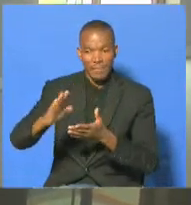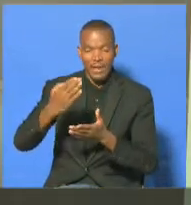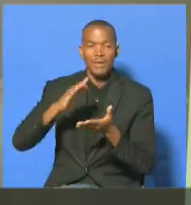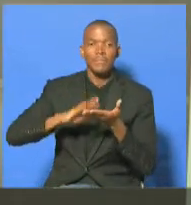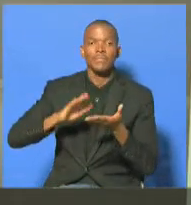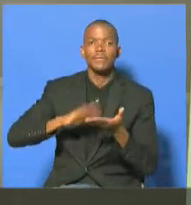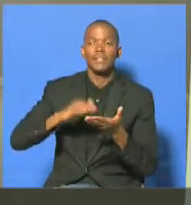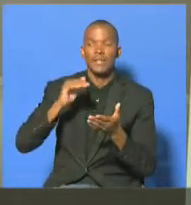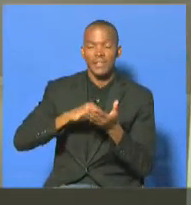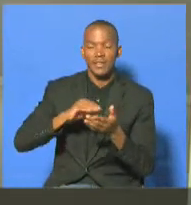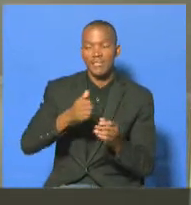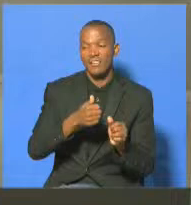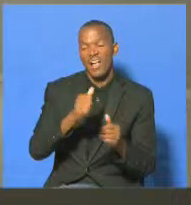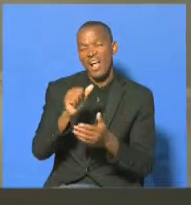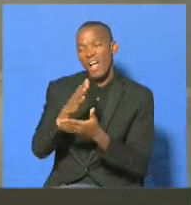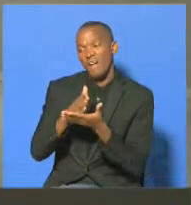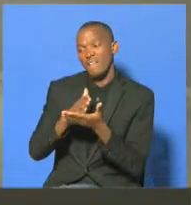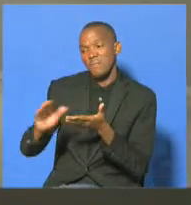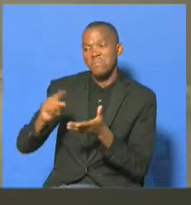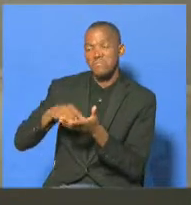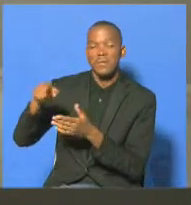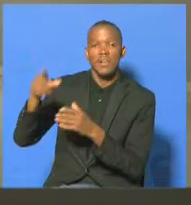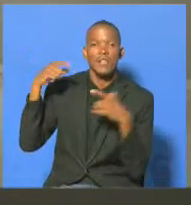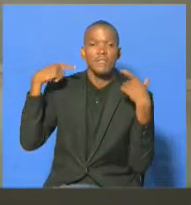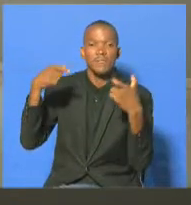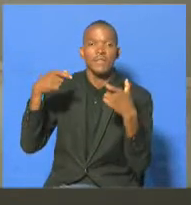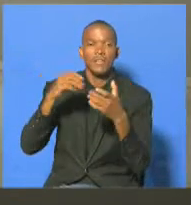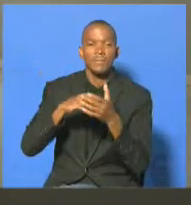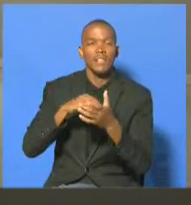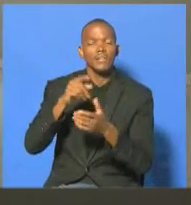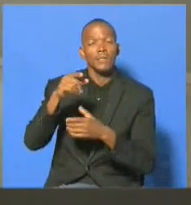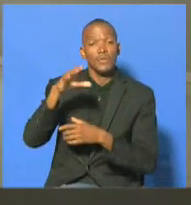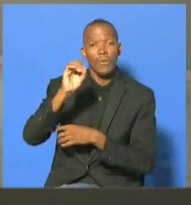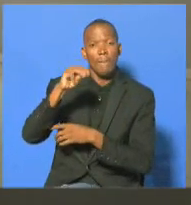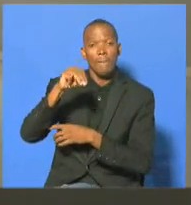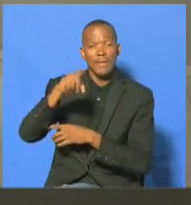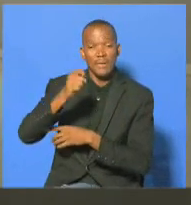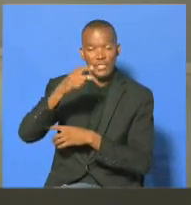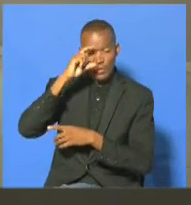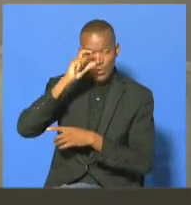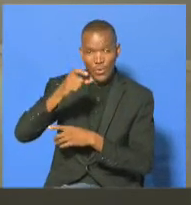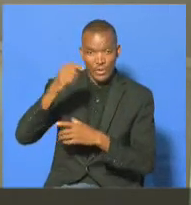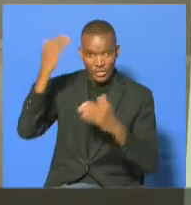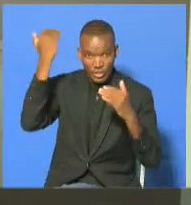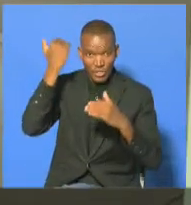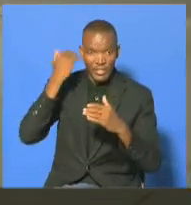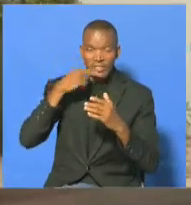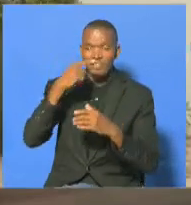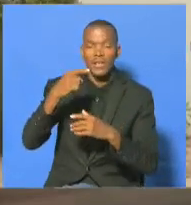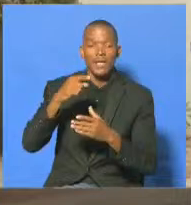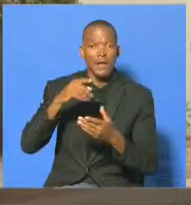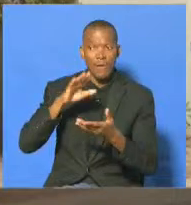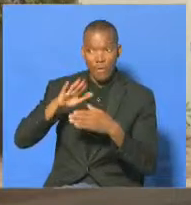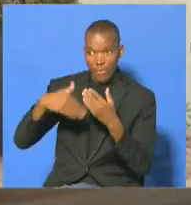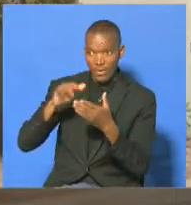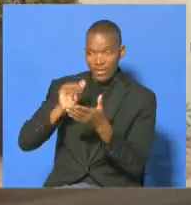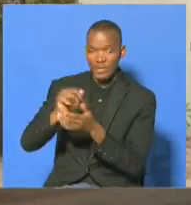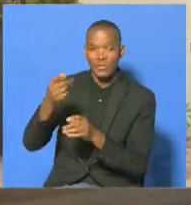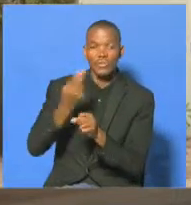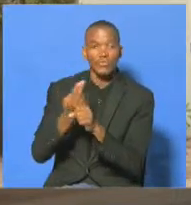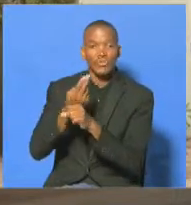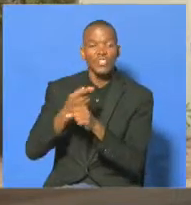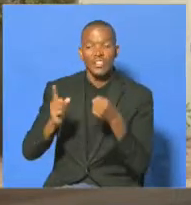government. In his judgment, High Court Judge Umpimezi Mutumisi said the property was obtained through proceeds of